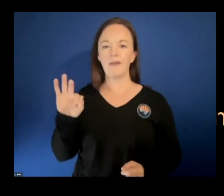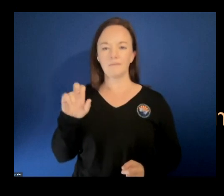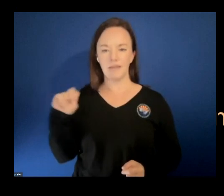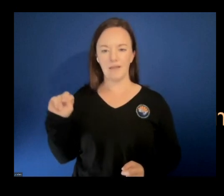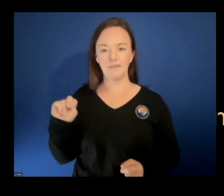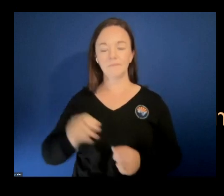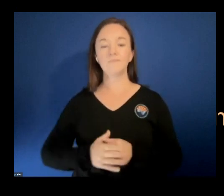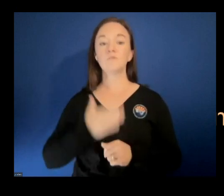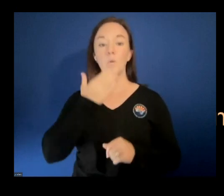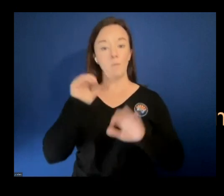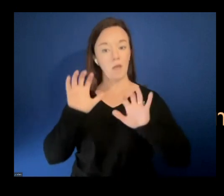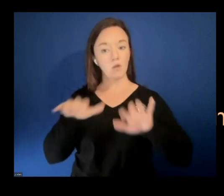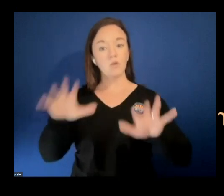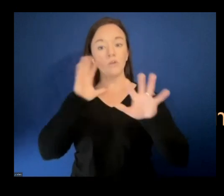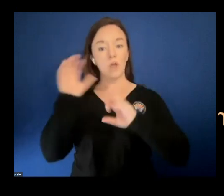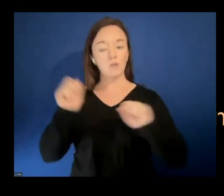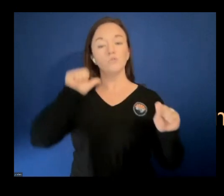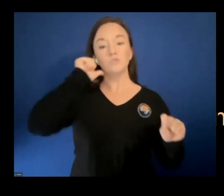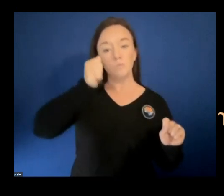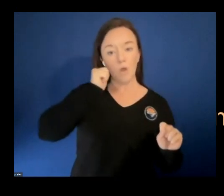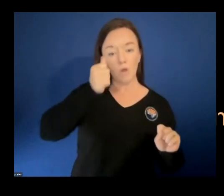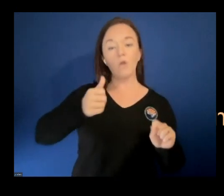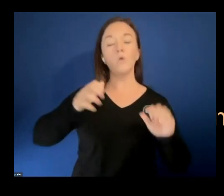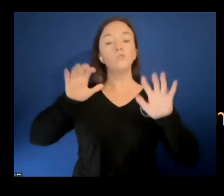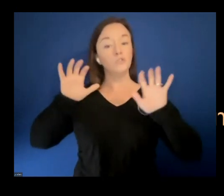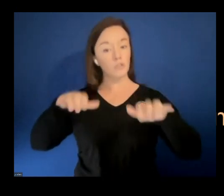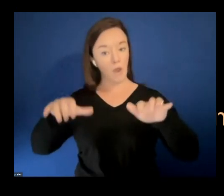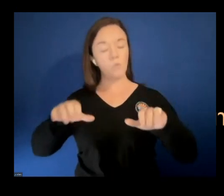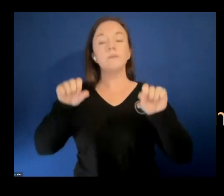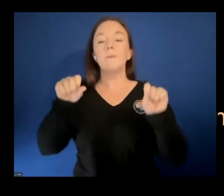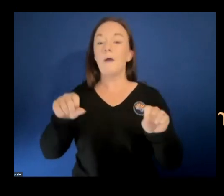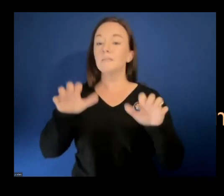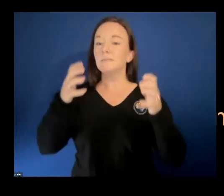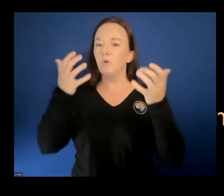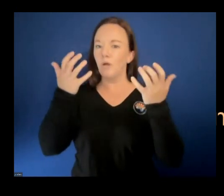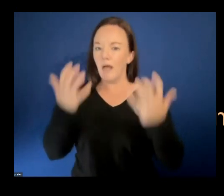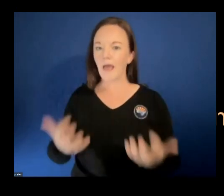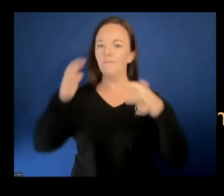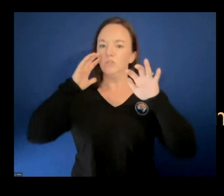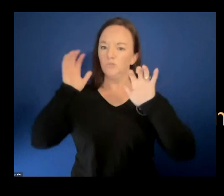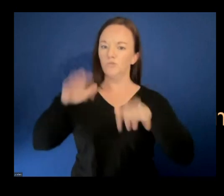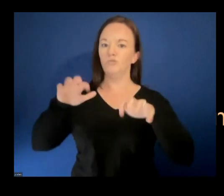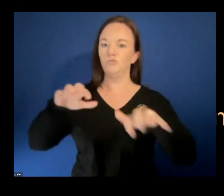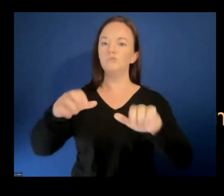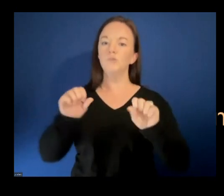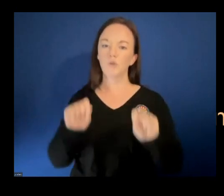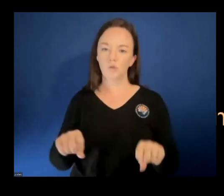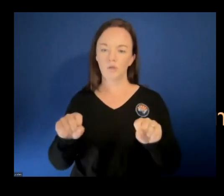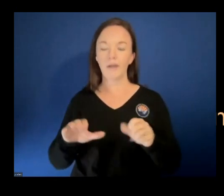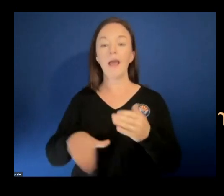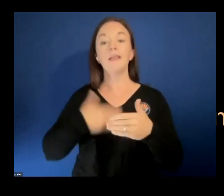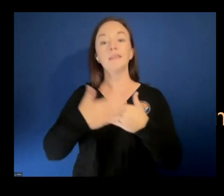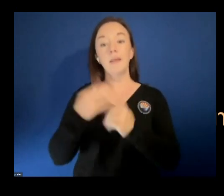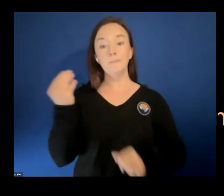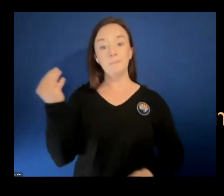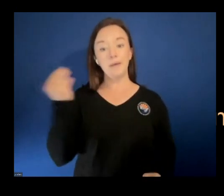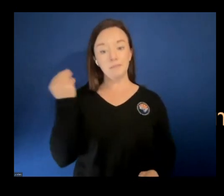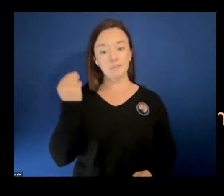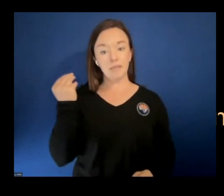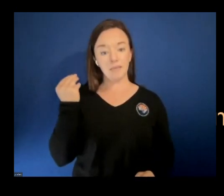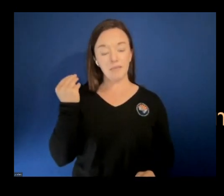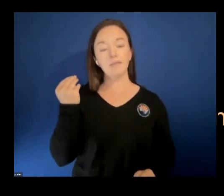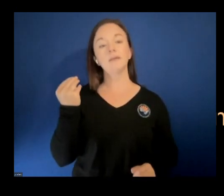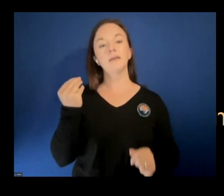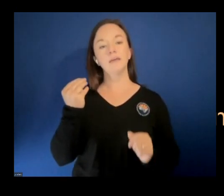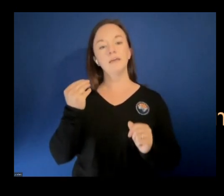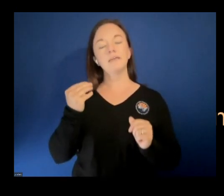for thunderstorms, showers, potentially heavy rain. And then as we go into Monday, you can continue to see that moisture band pushes a